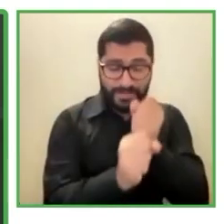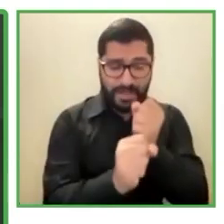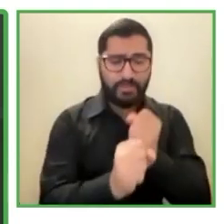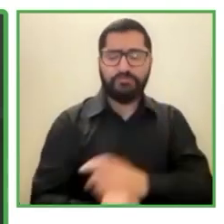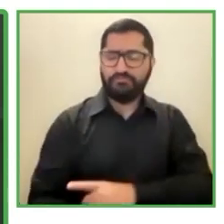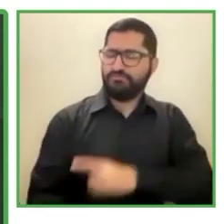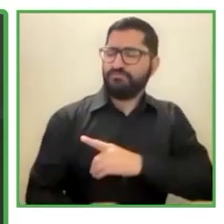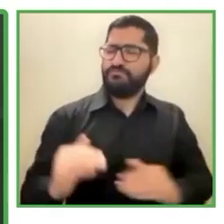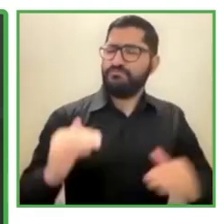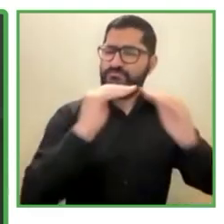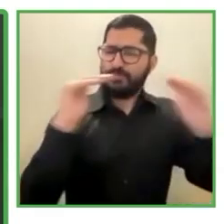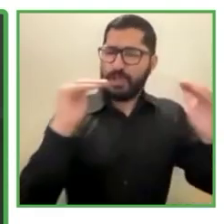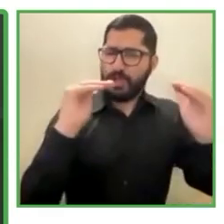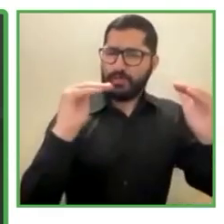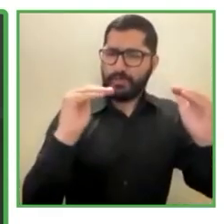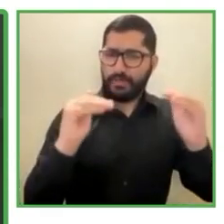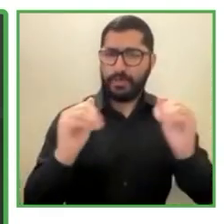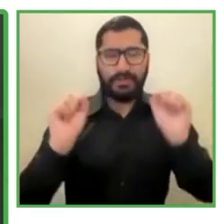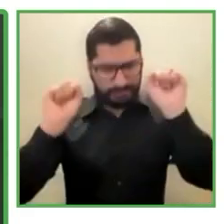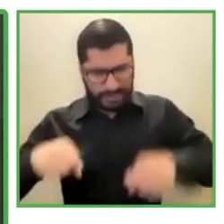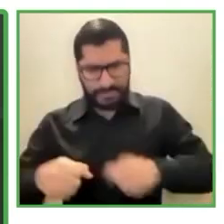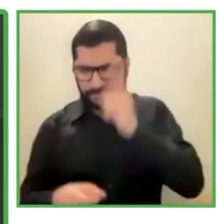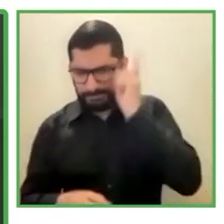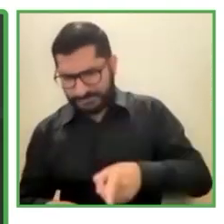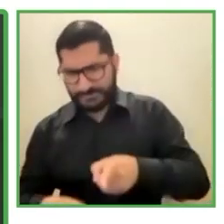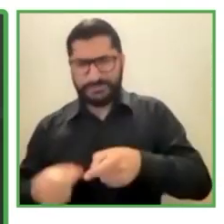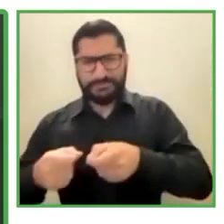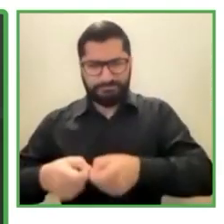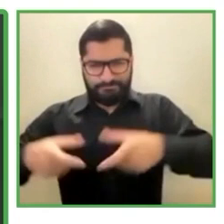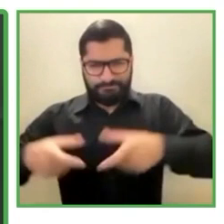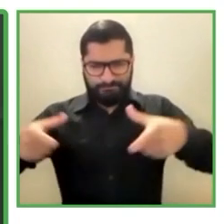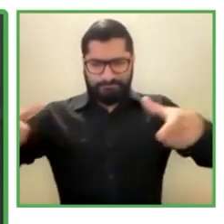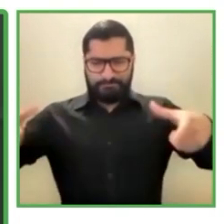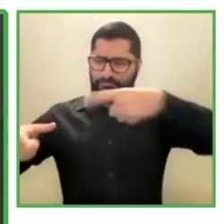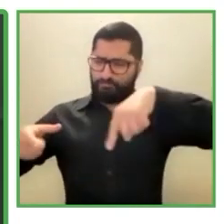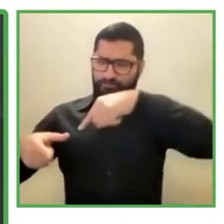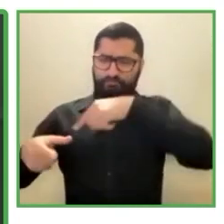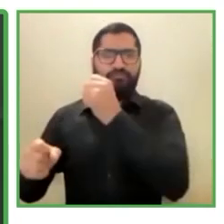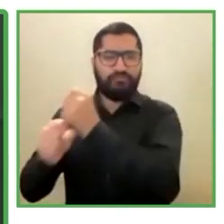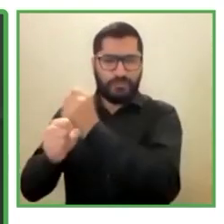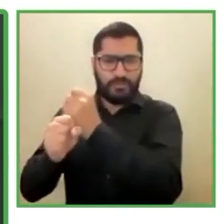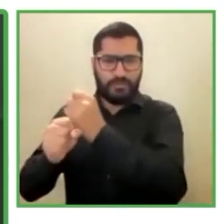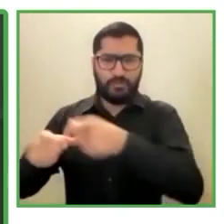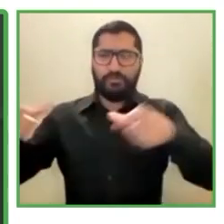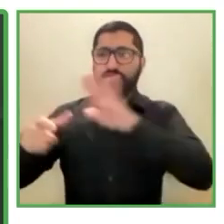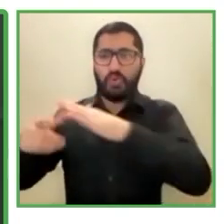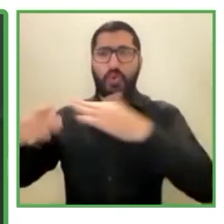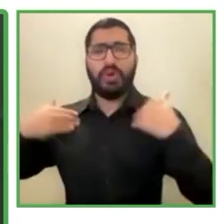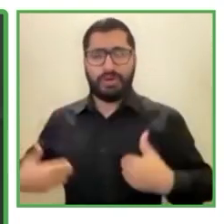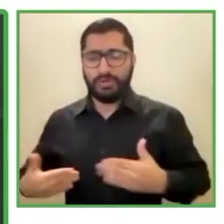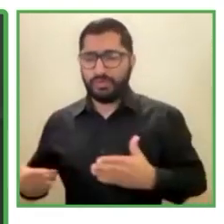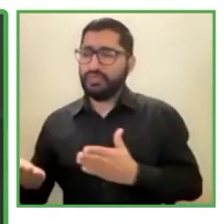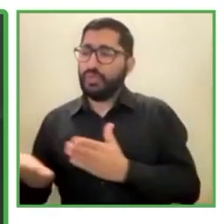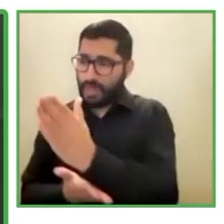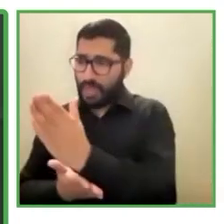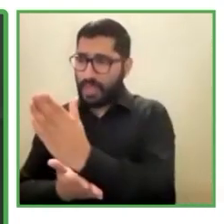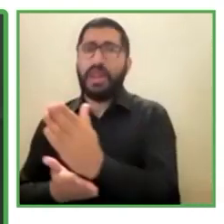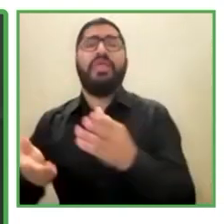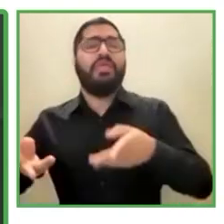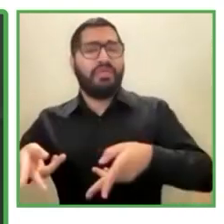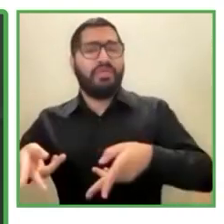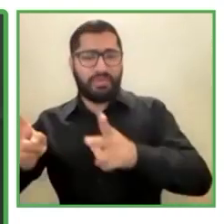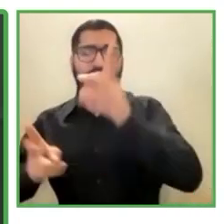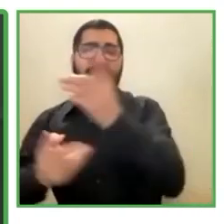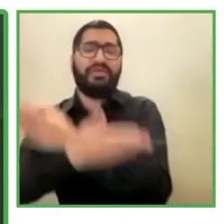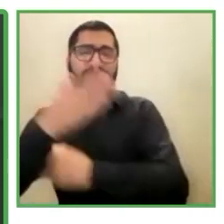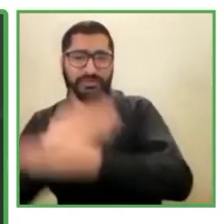We have to widen more decisively our work for the rights of the people with disability. The